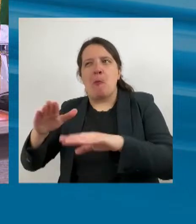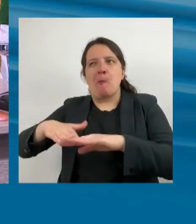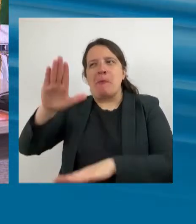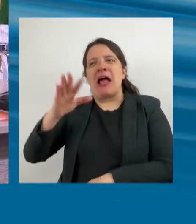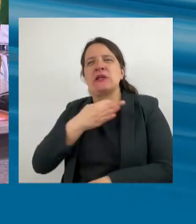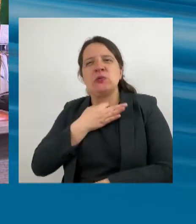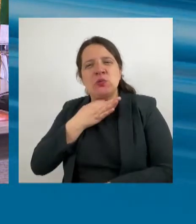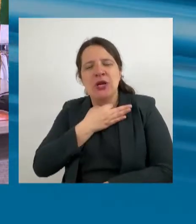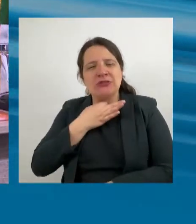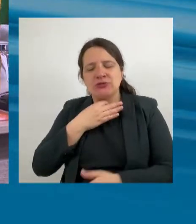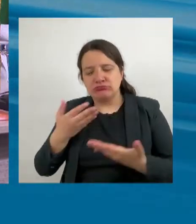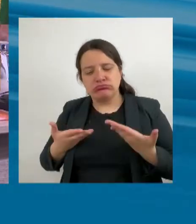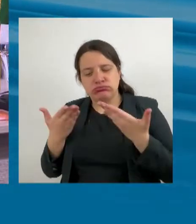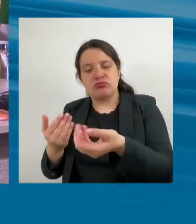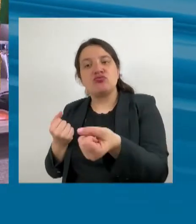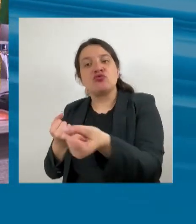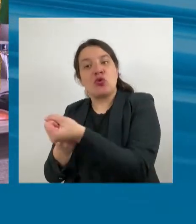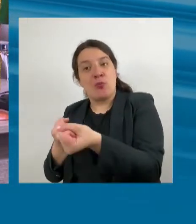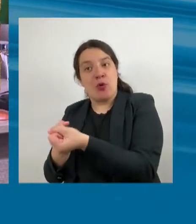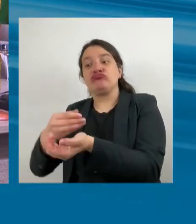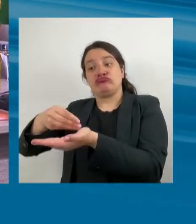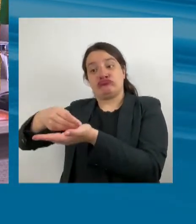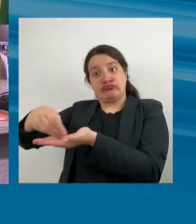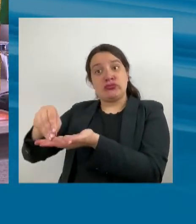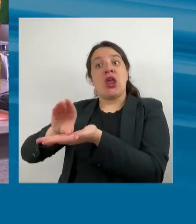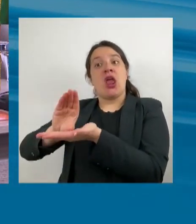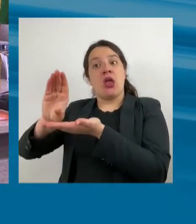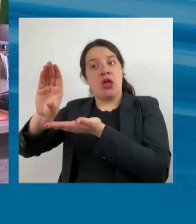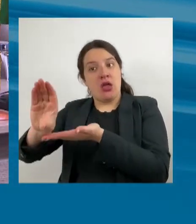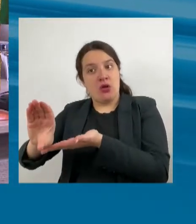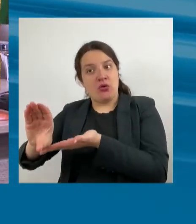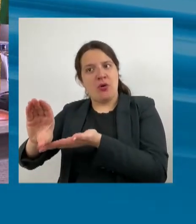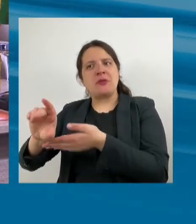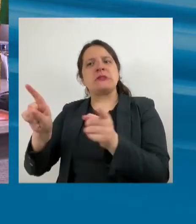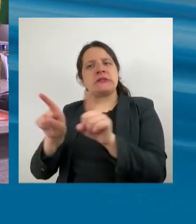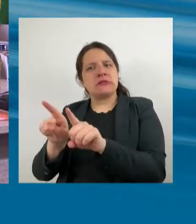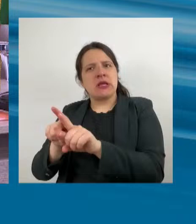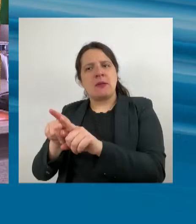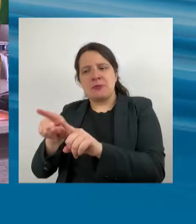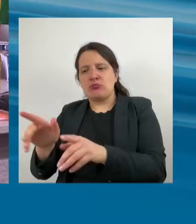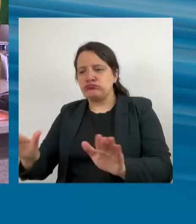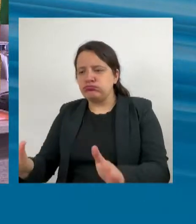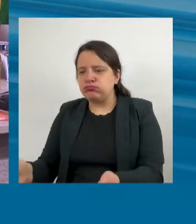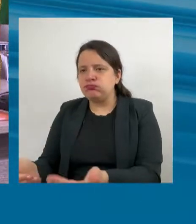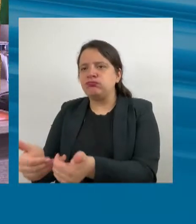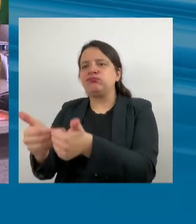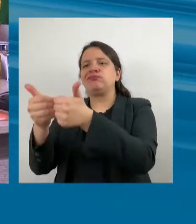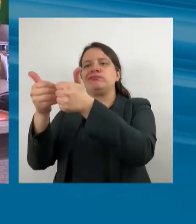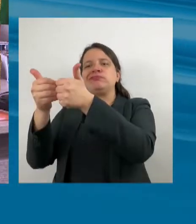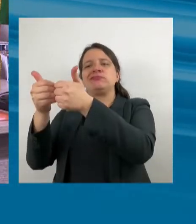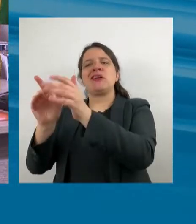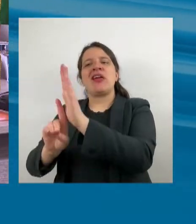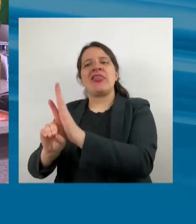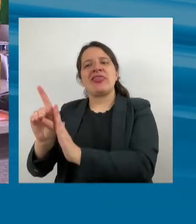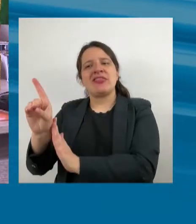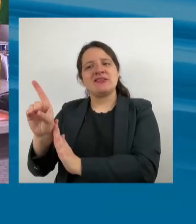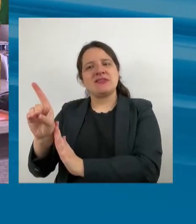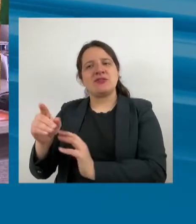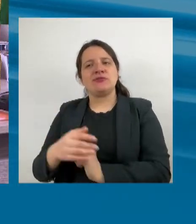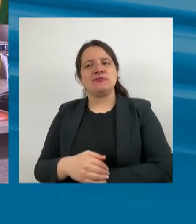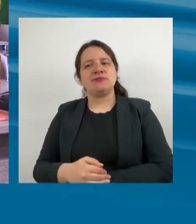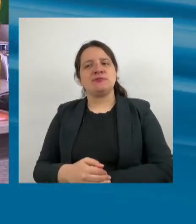groups, allowing them not only to receive economic support, but also to be actors of their own well-being and